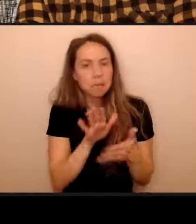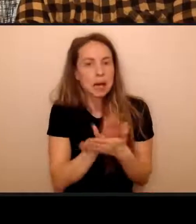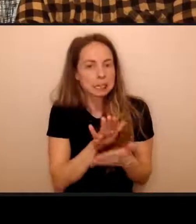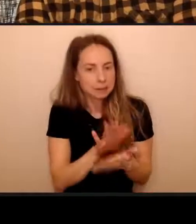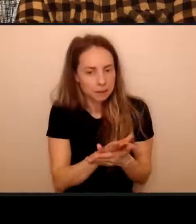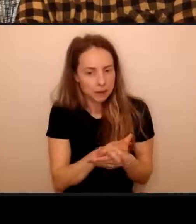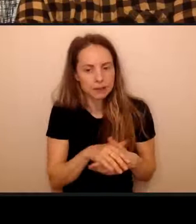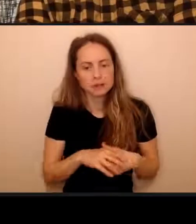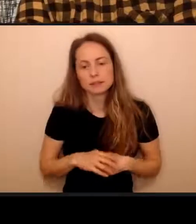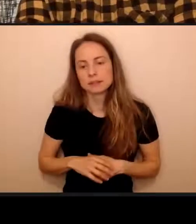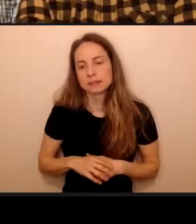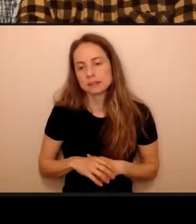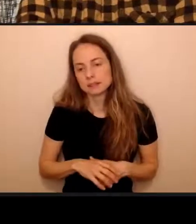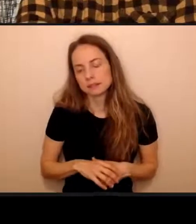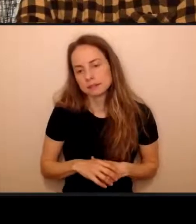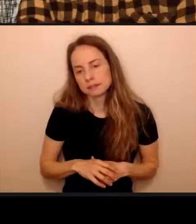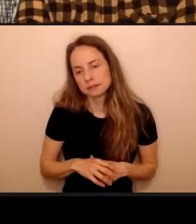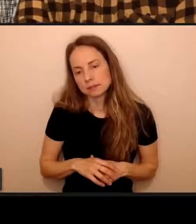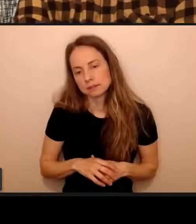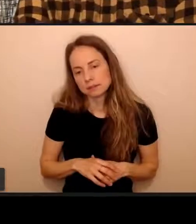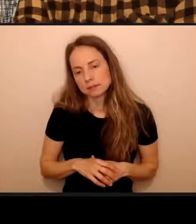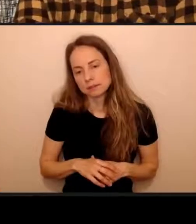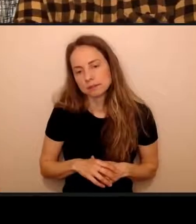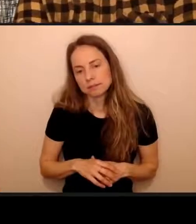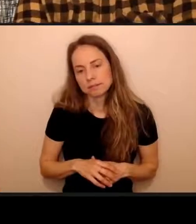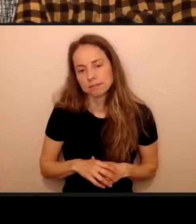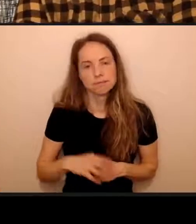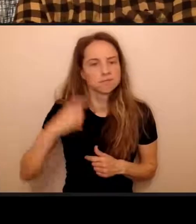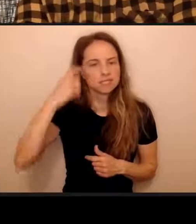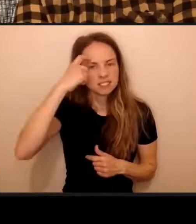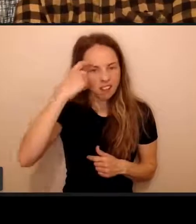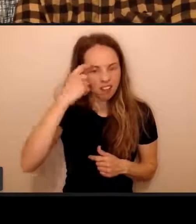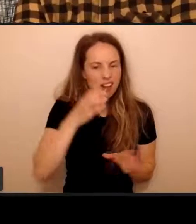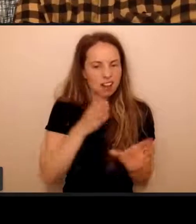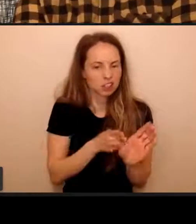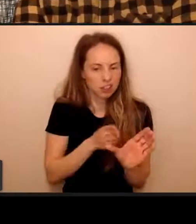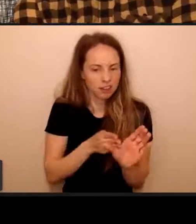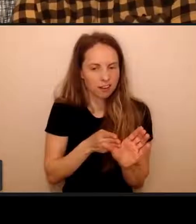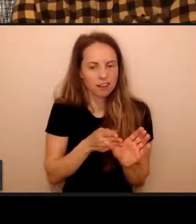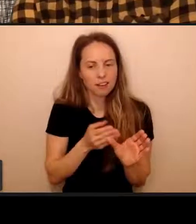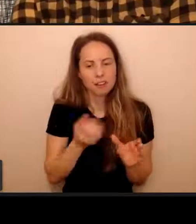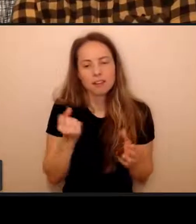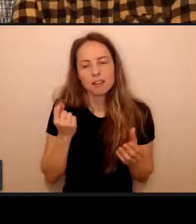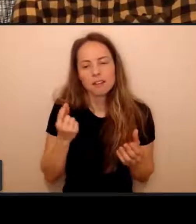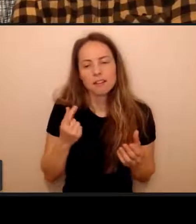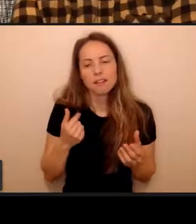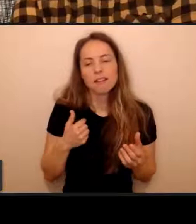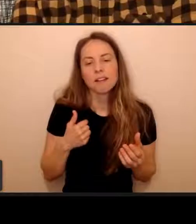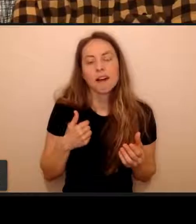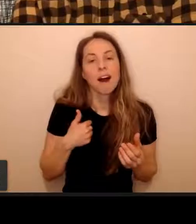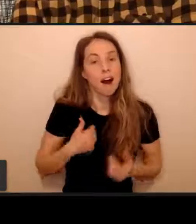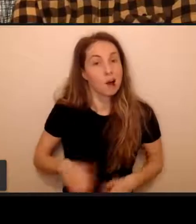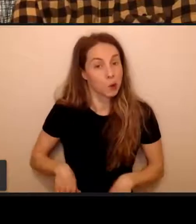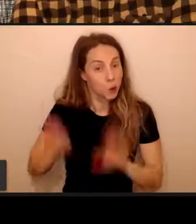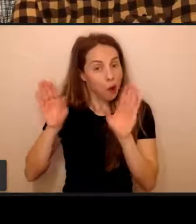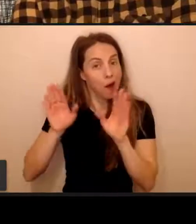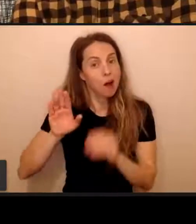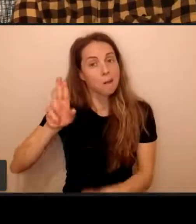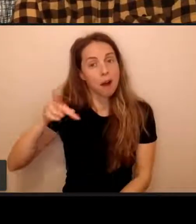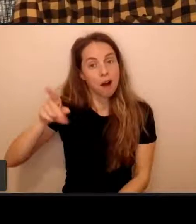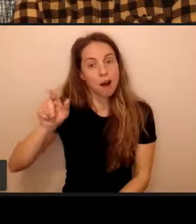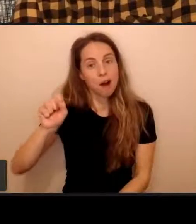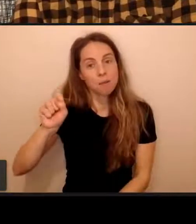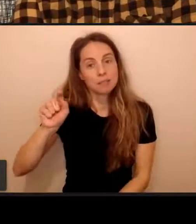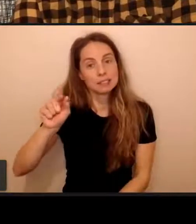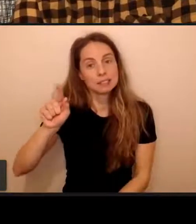academically and psychologically and everything, especially because I grew up in upstate New York and I went to school in